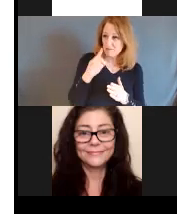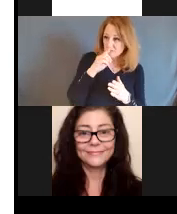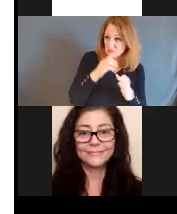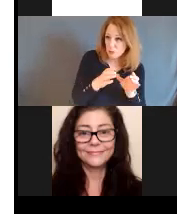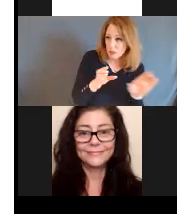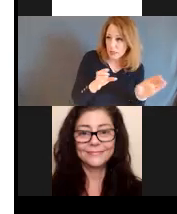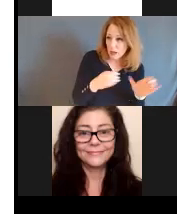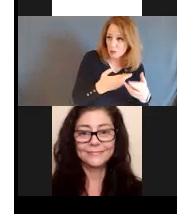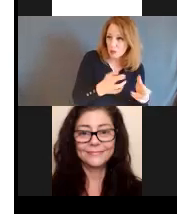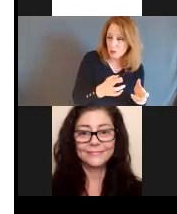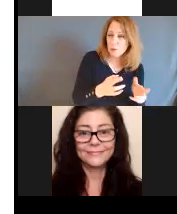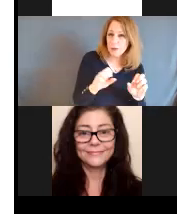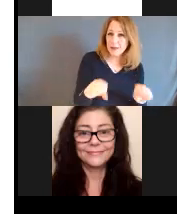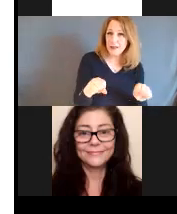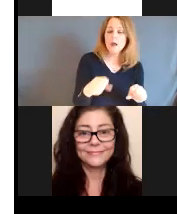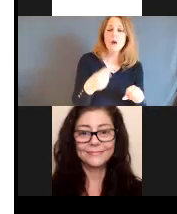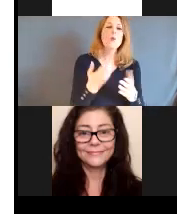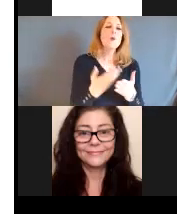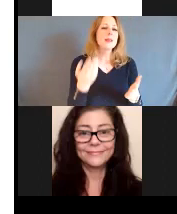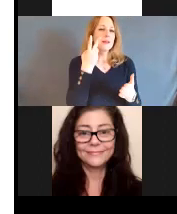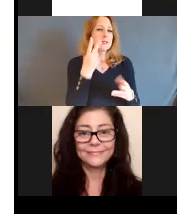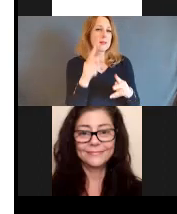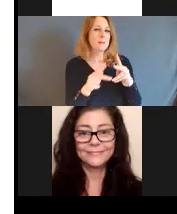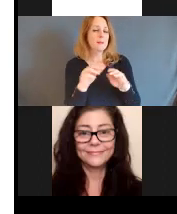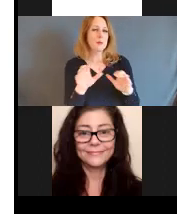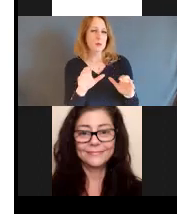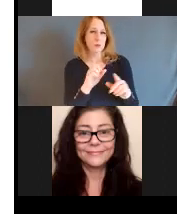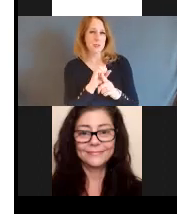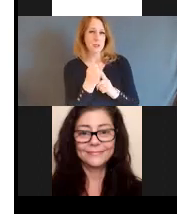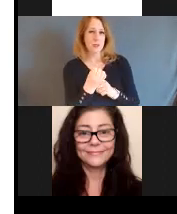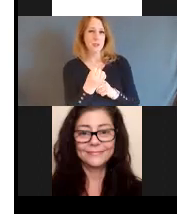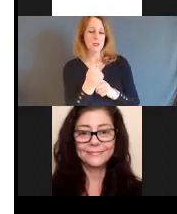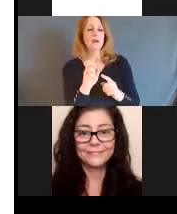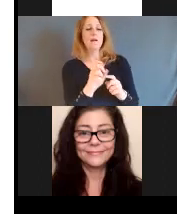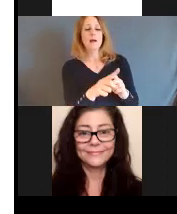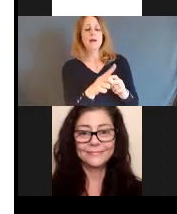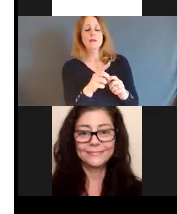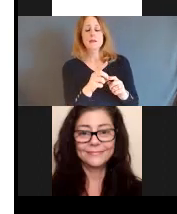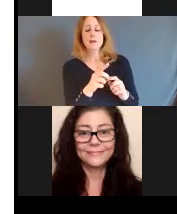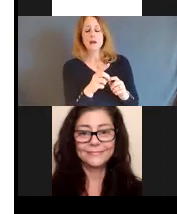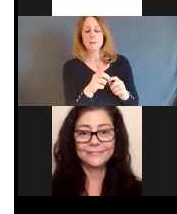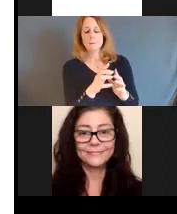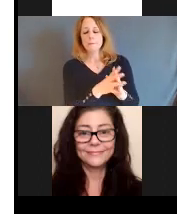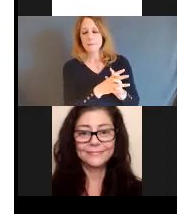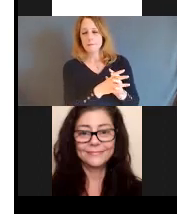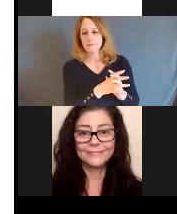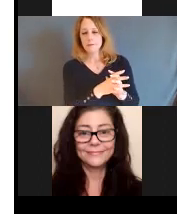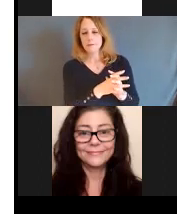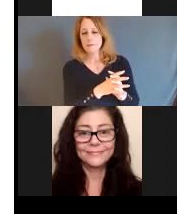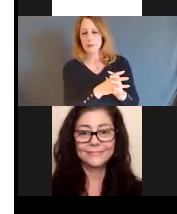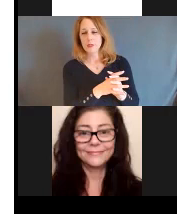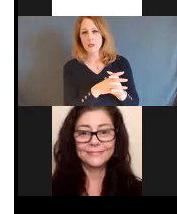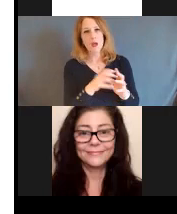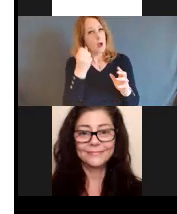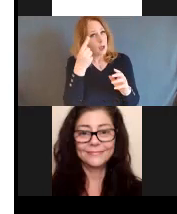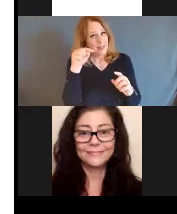I've seen folks do as well in this situation is to ask if they, and this is not a court room.